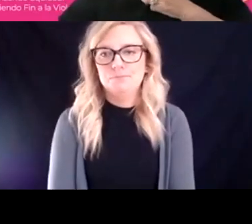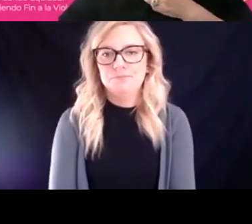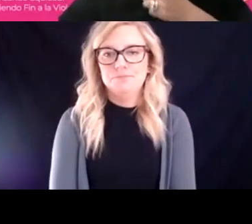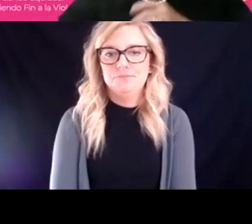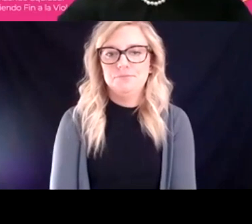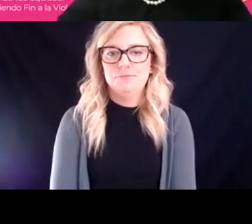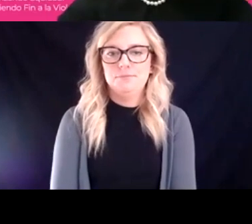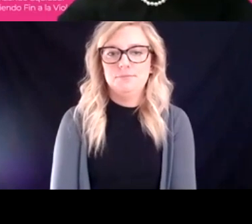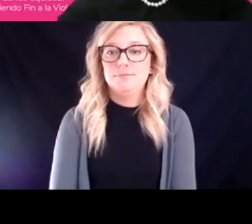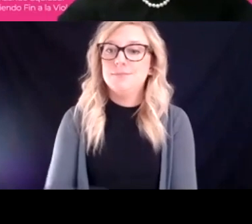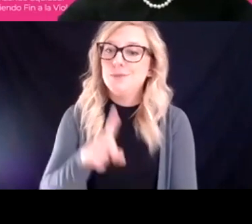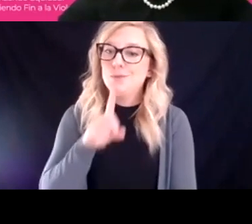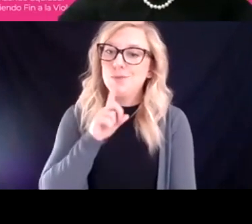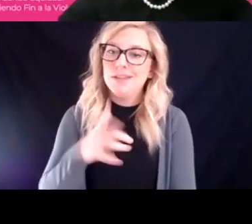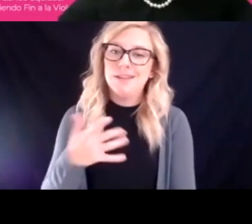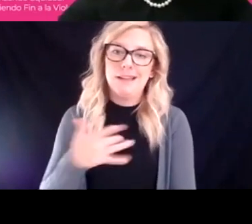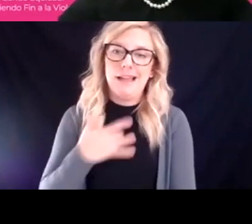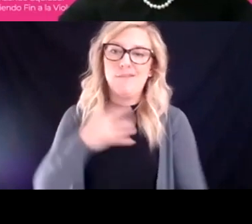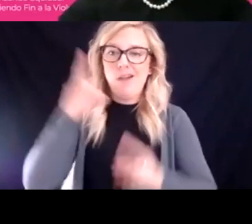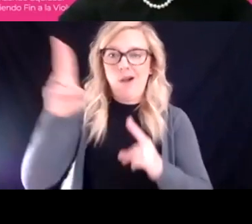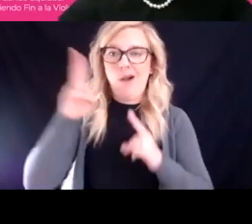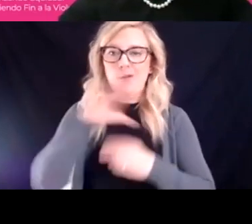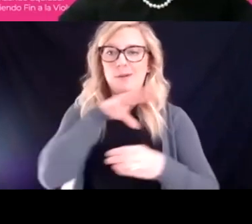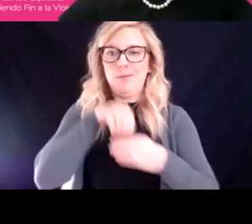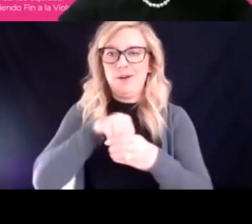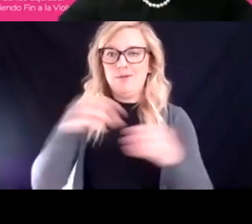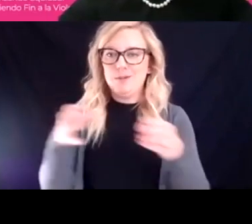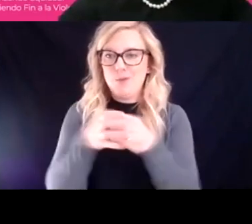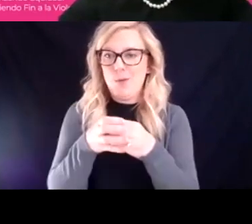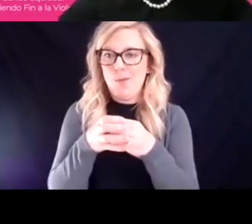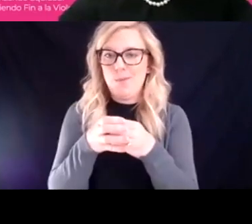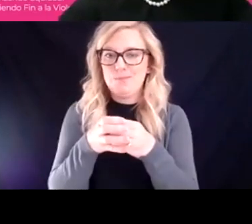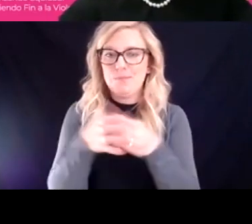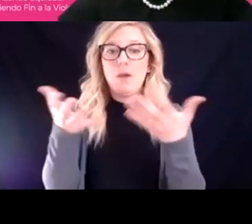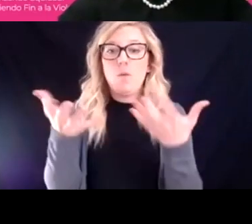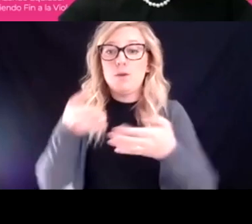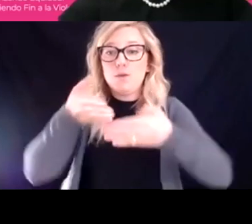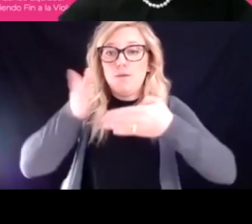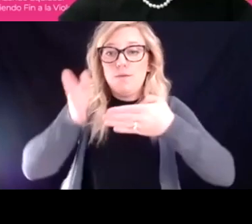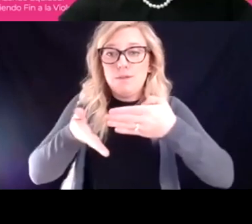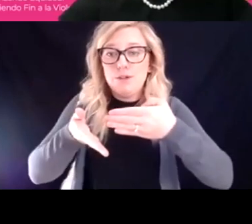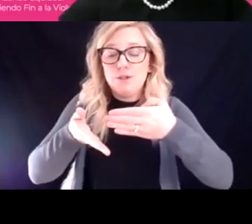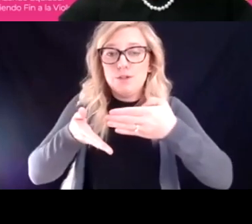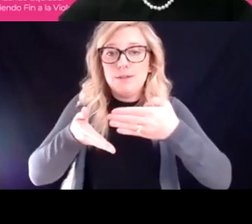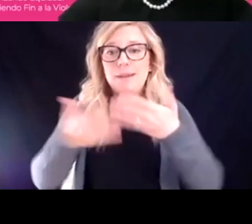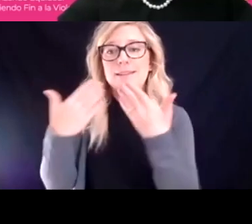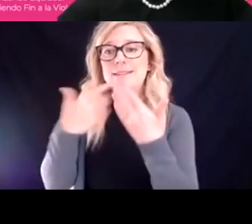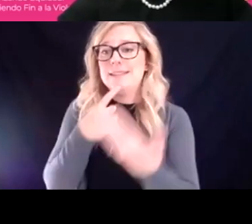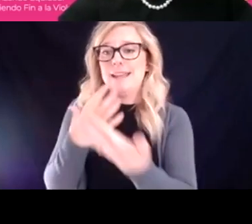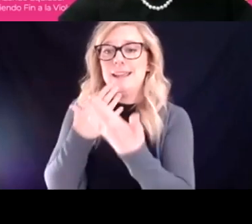So I really feel honored to belong to this group, and I'd like to conclude also by thanking